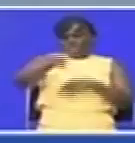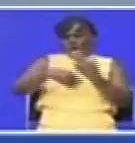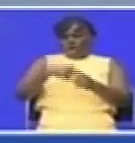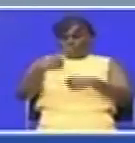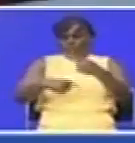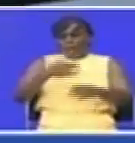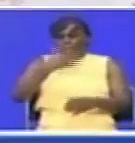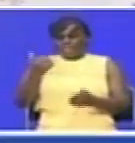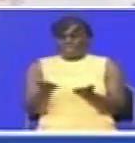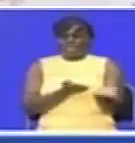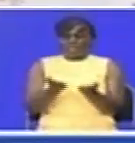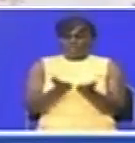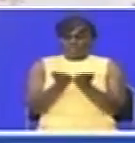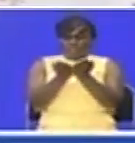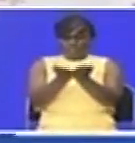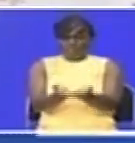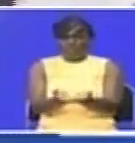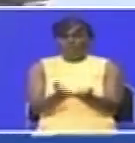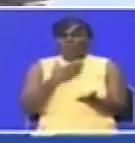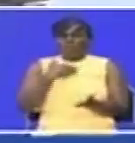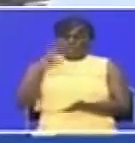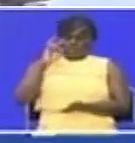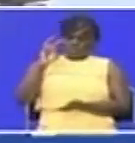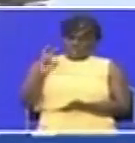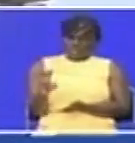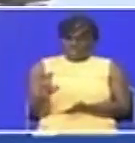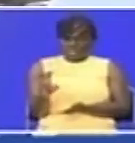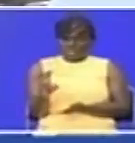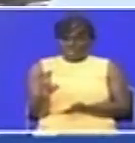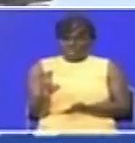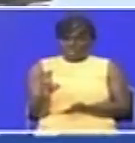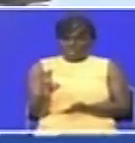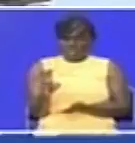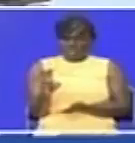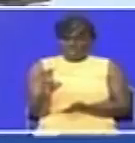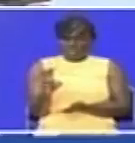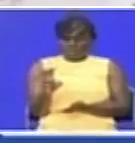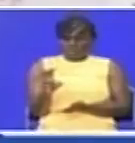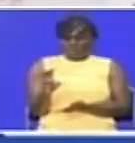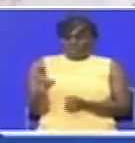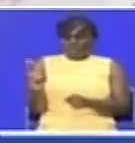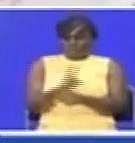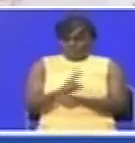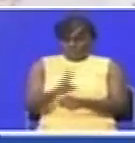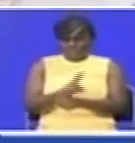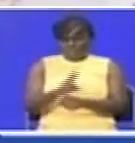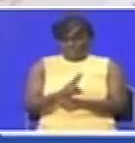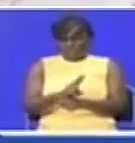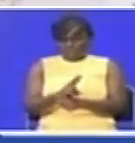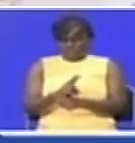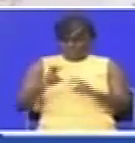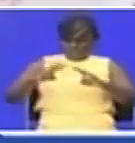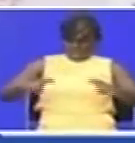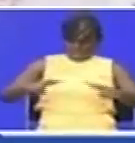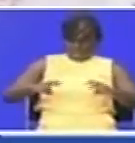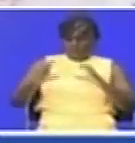better service delivery. What we'd like to look at today is whether a combination of leadership, championing,